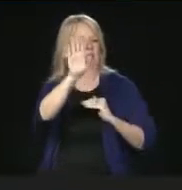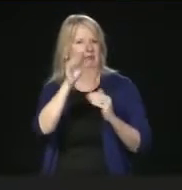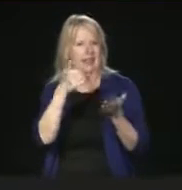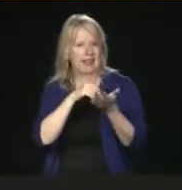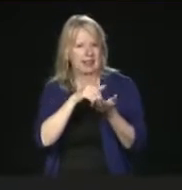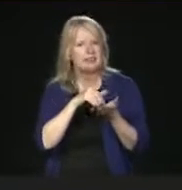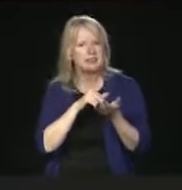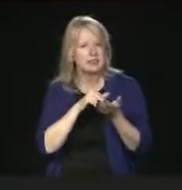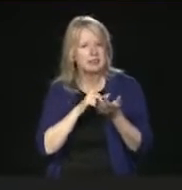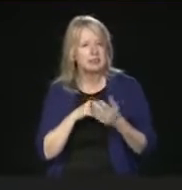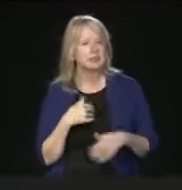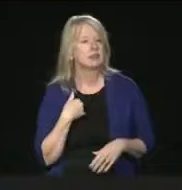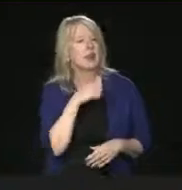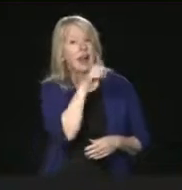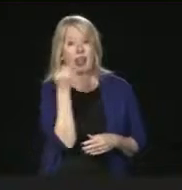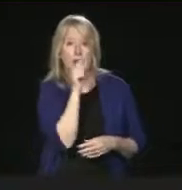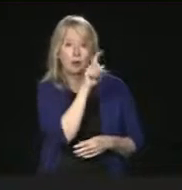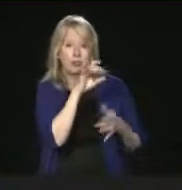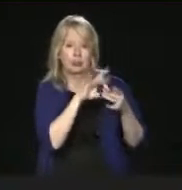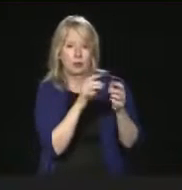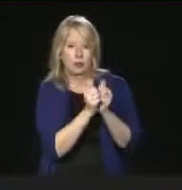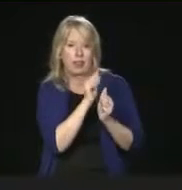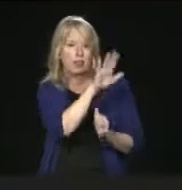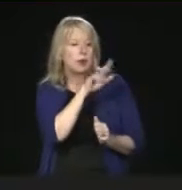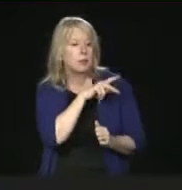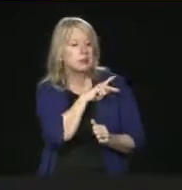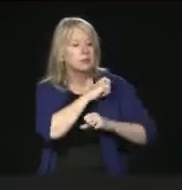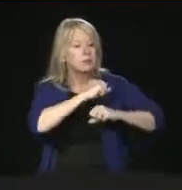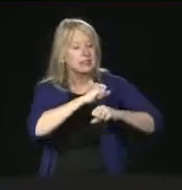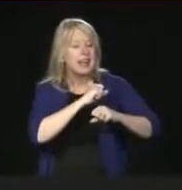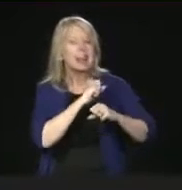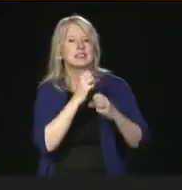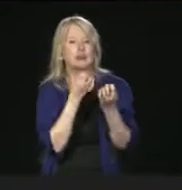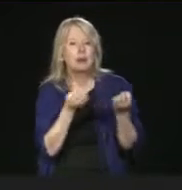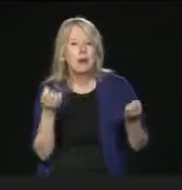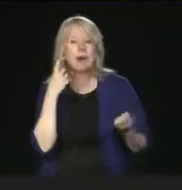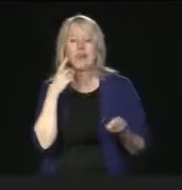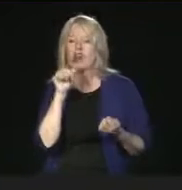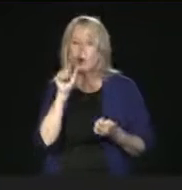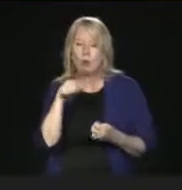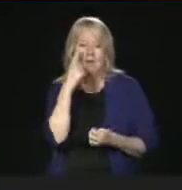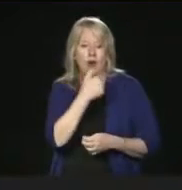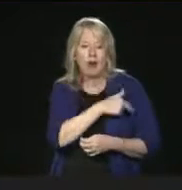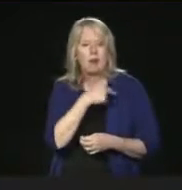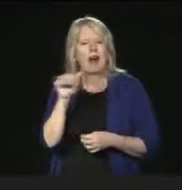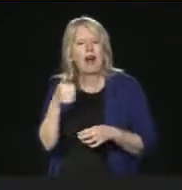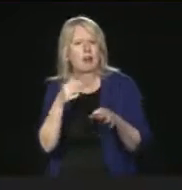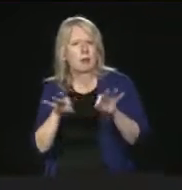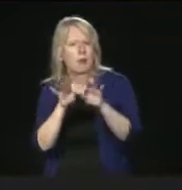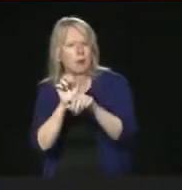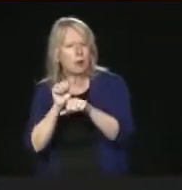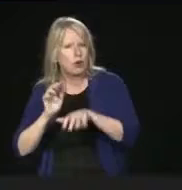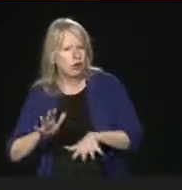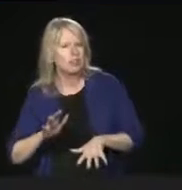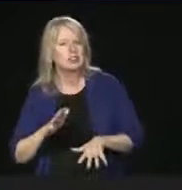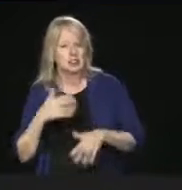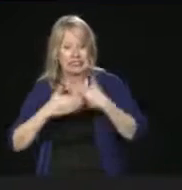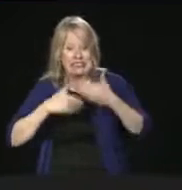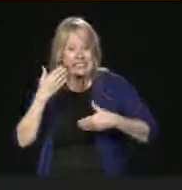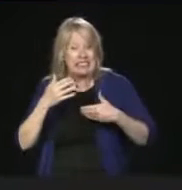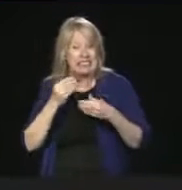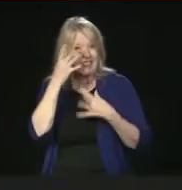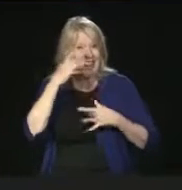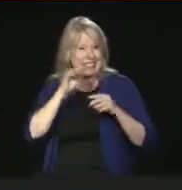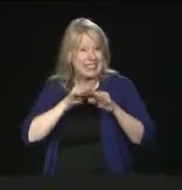personal protective equipment, not just for frontline hospital staff, but for other essential workers. Once the virus ramps up, people will burn through it fast. Do we have what we need